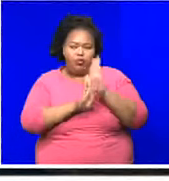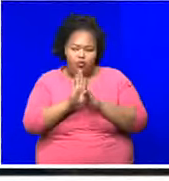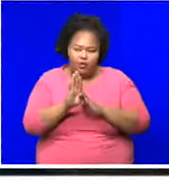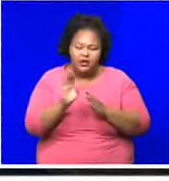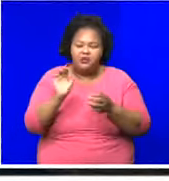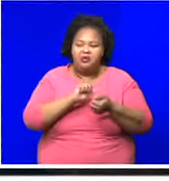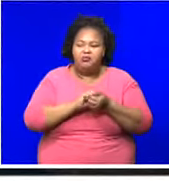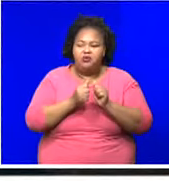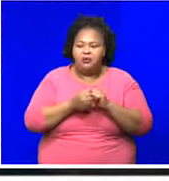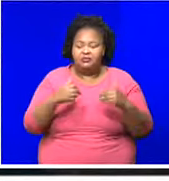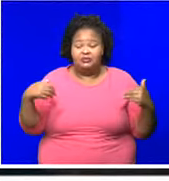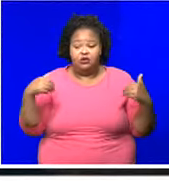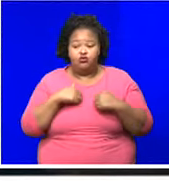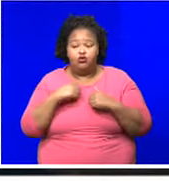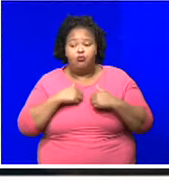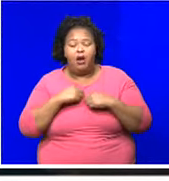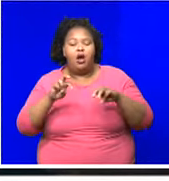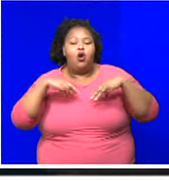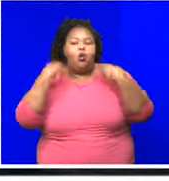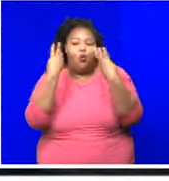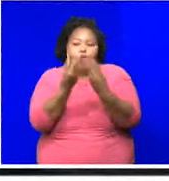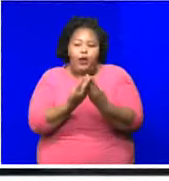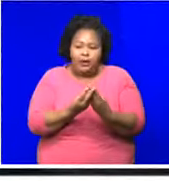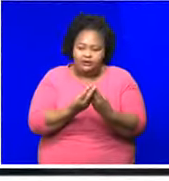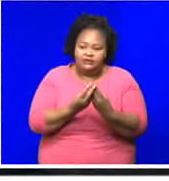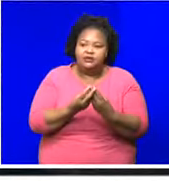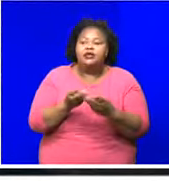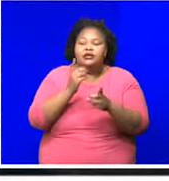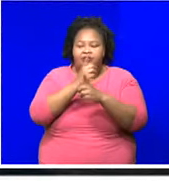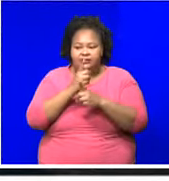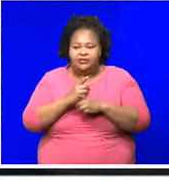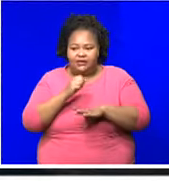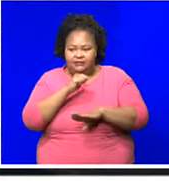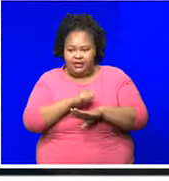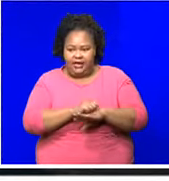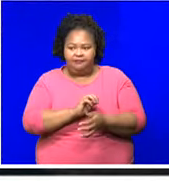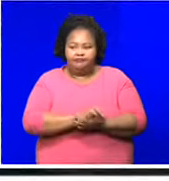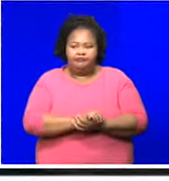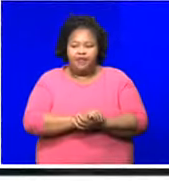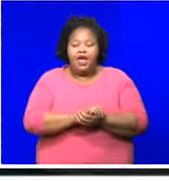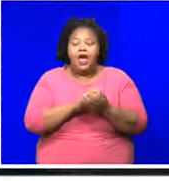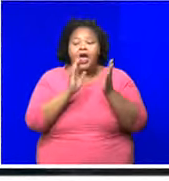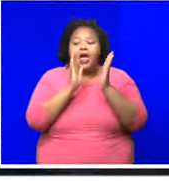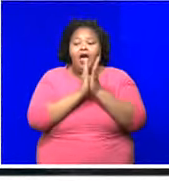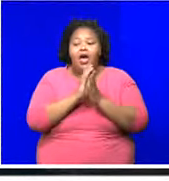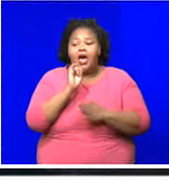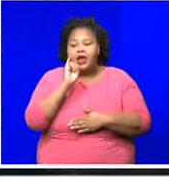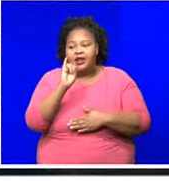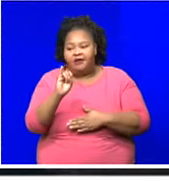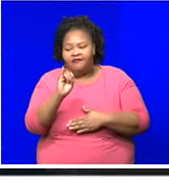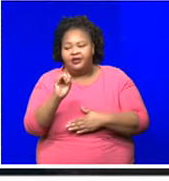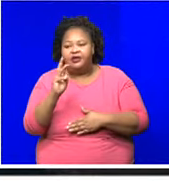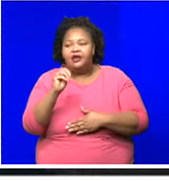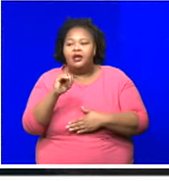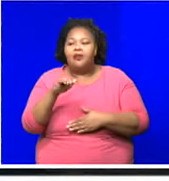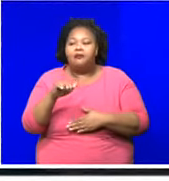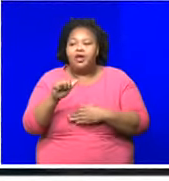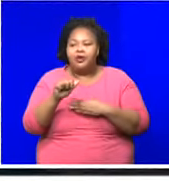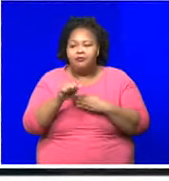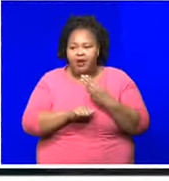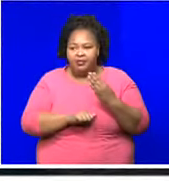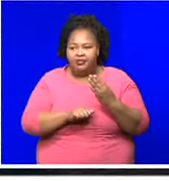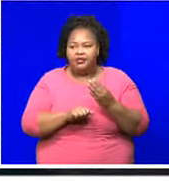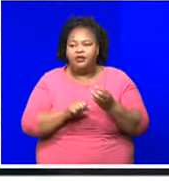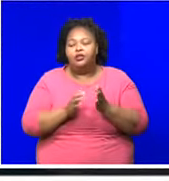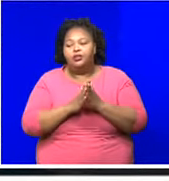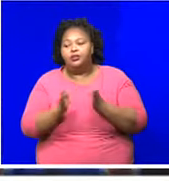and strengthen economic cooperation. The president said the retreat will take place on the 11th to the 14th of May